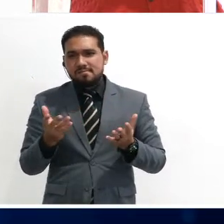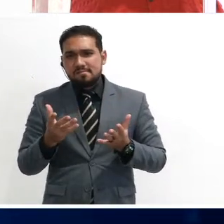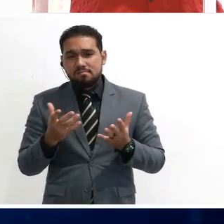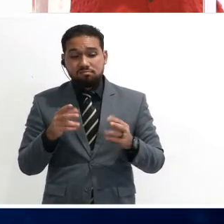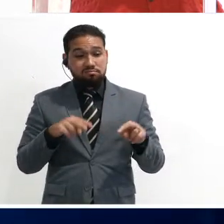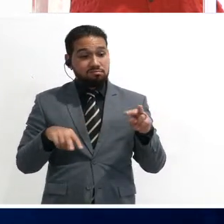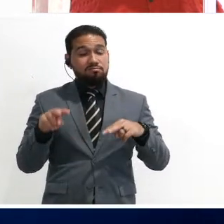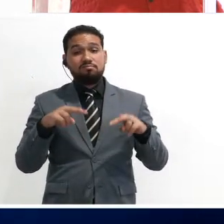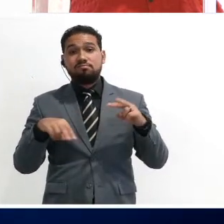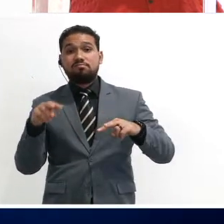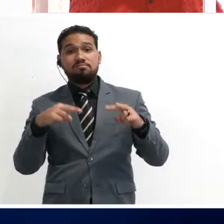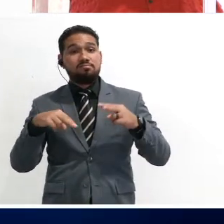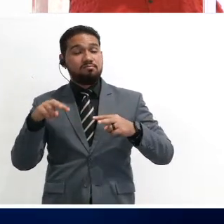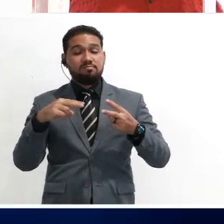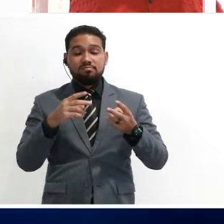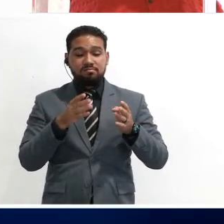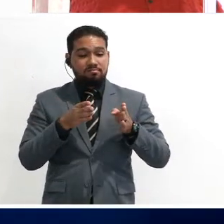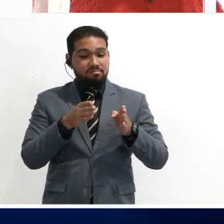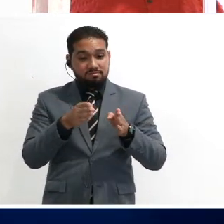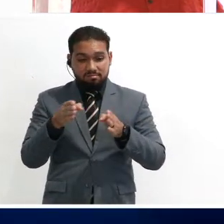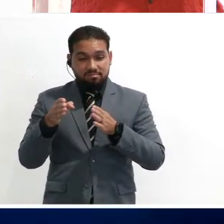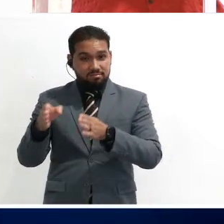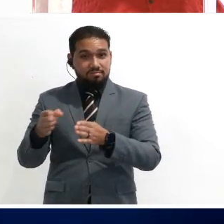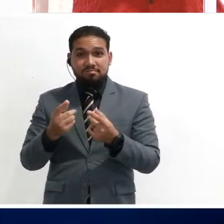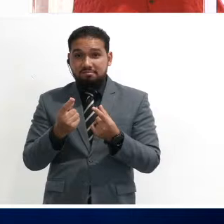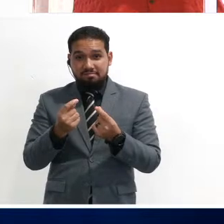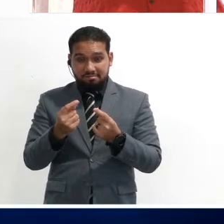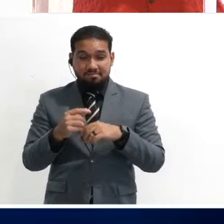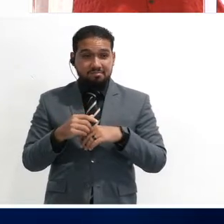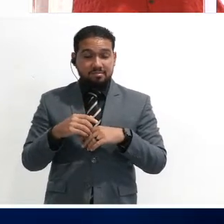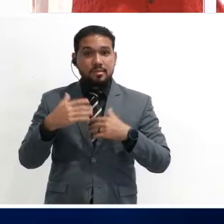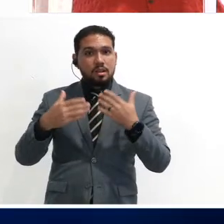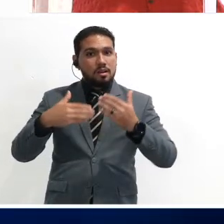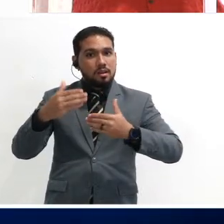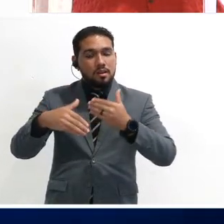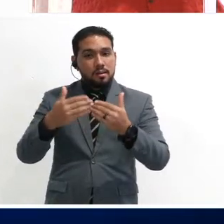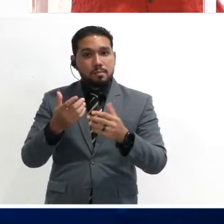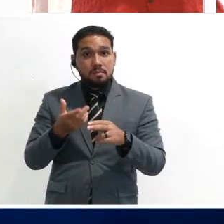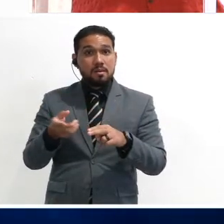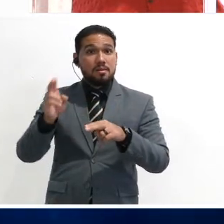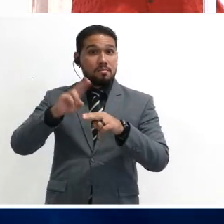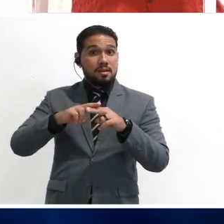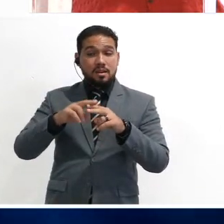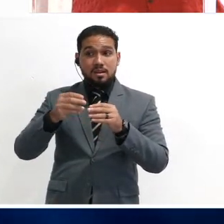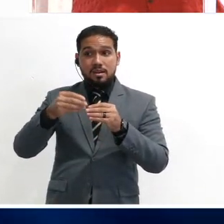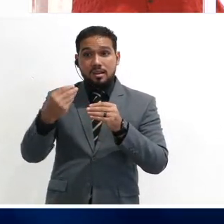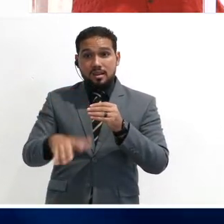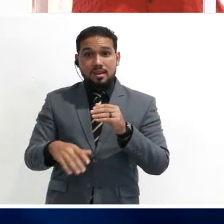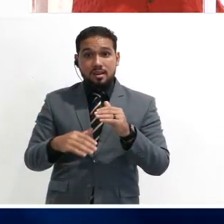more expensive, and the number of layers, number of vias drives that cost higher.